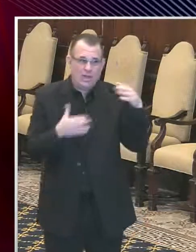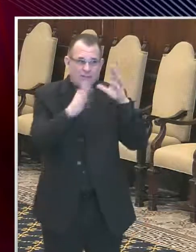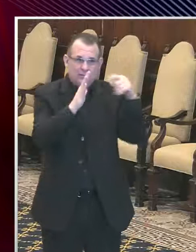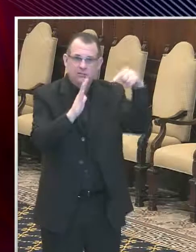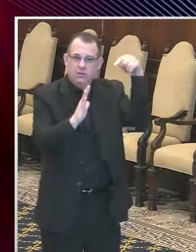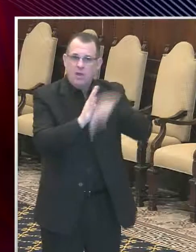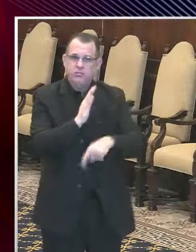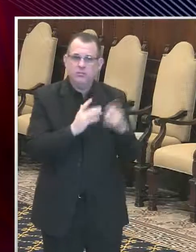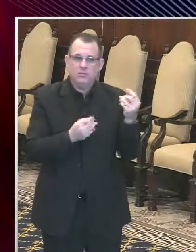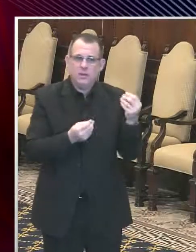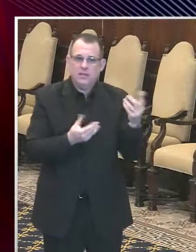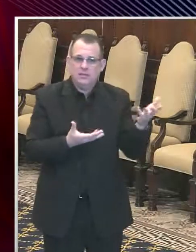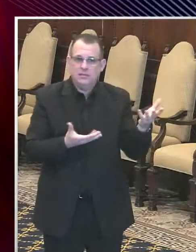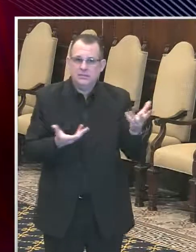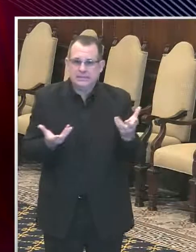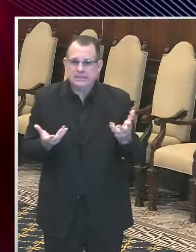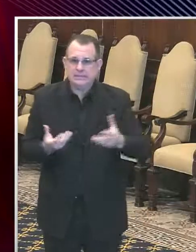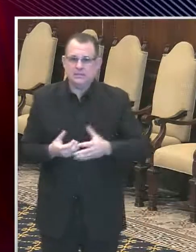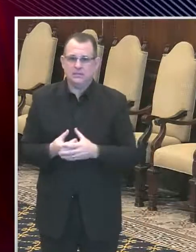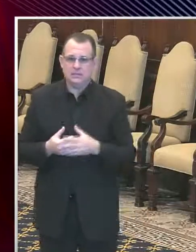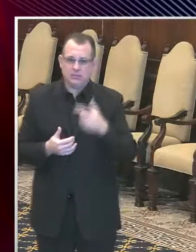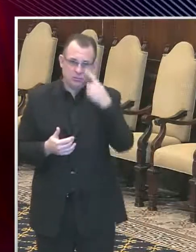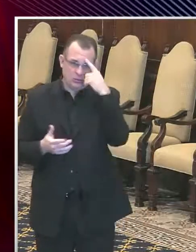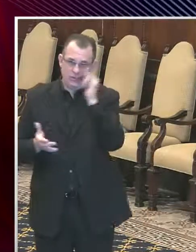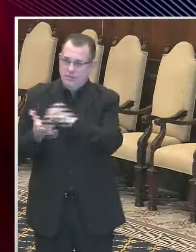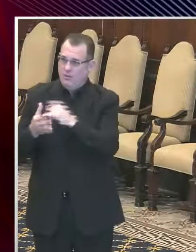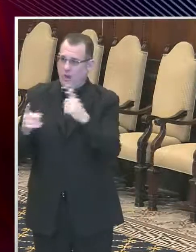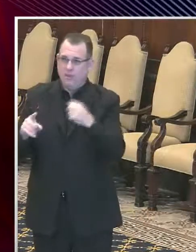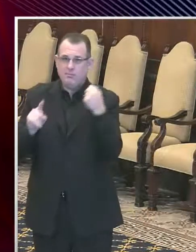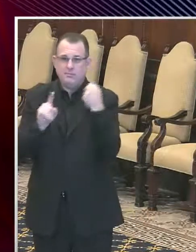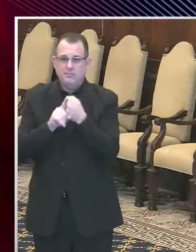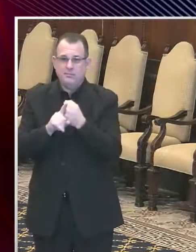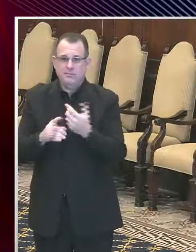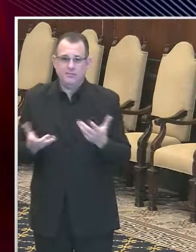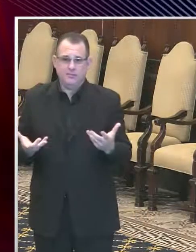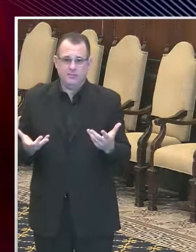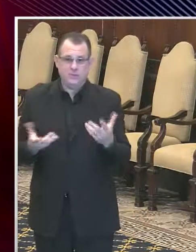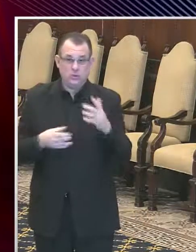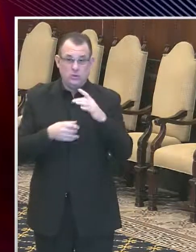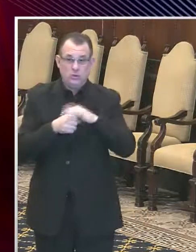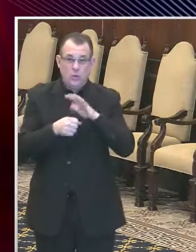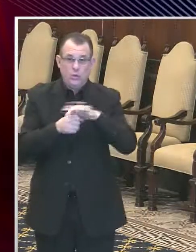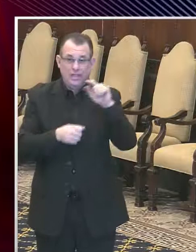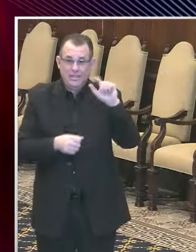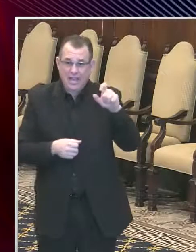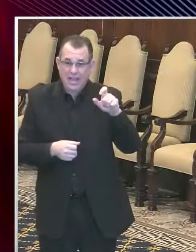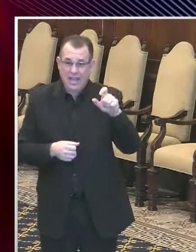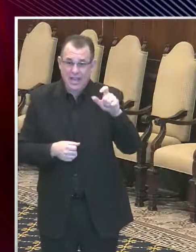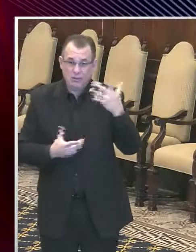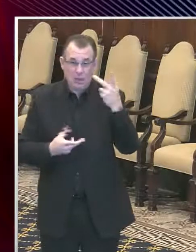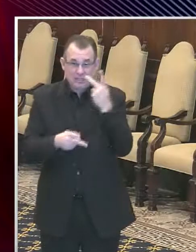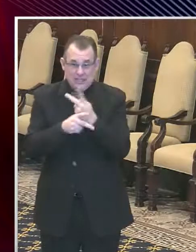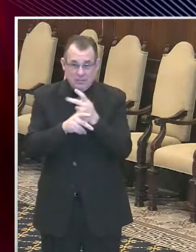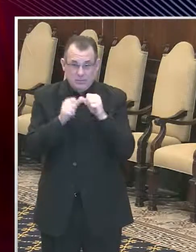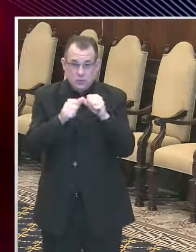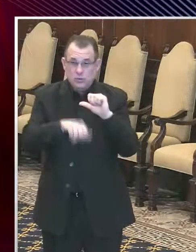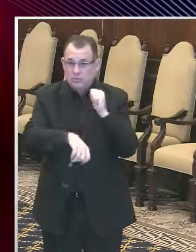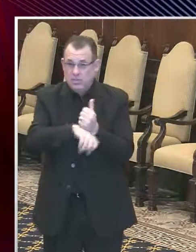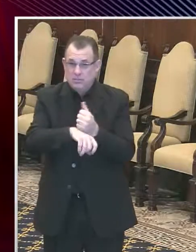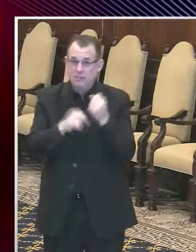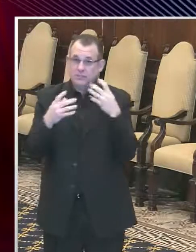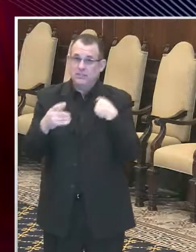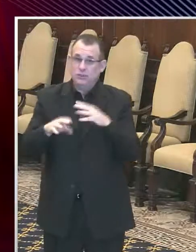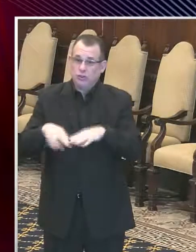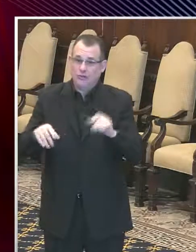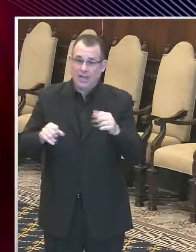coming next year. And the soda tax, we want to continue to have as many children in